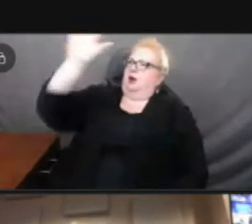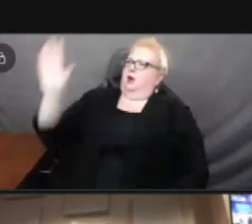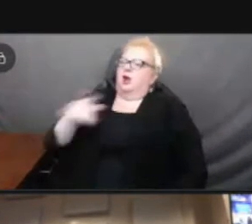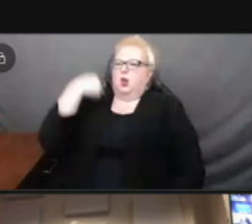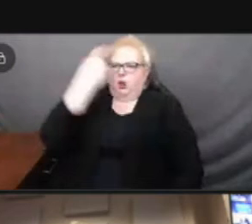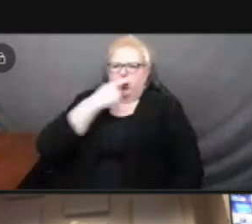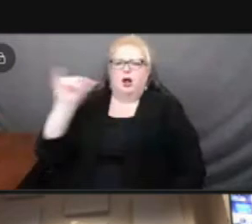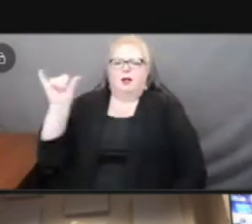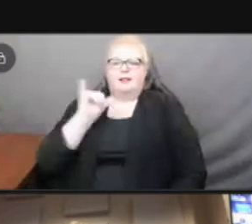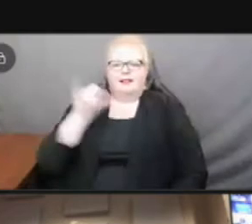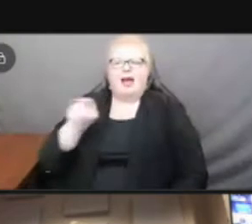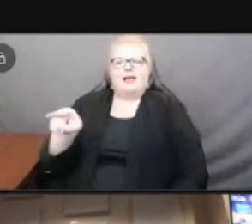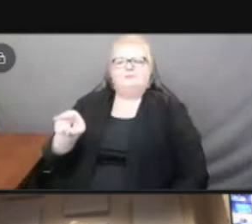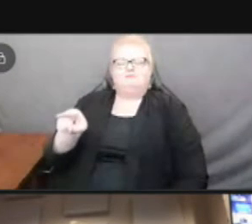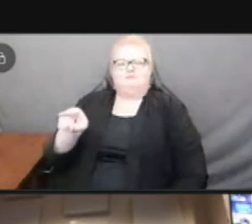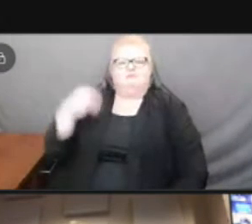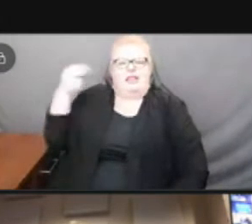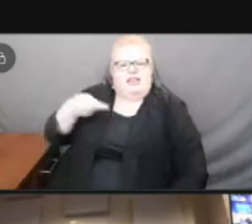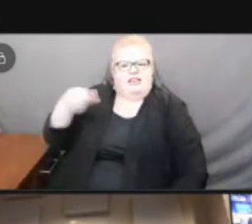and it would